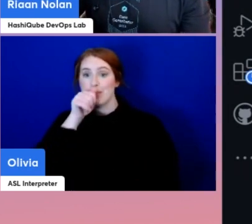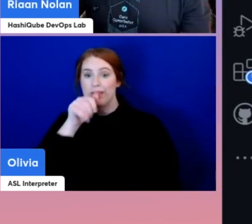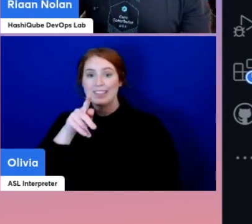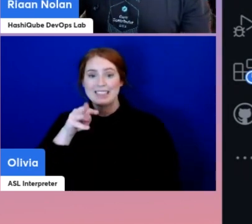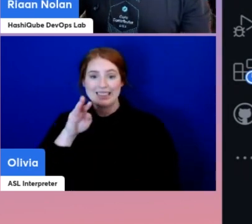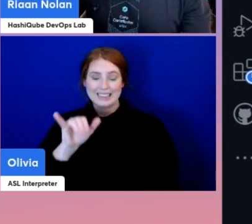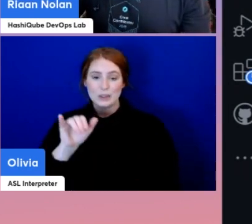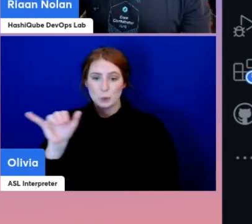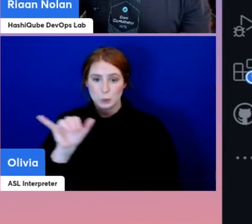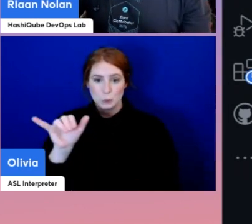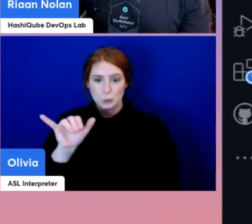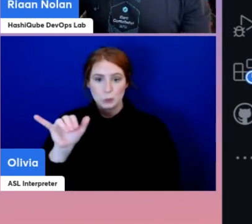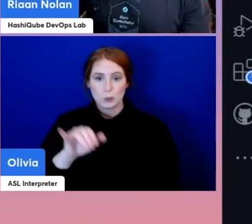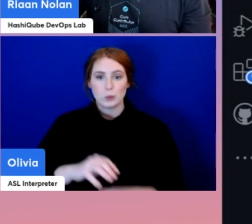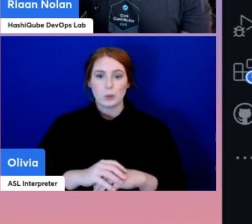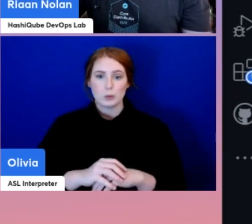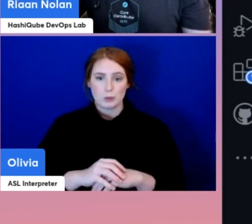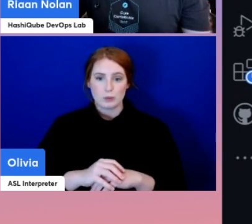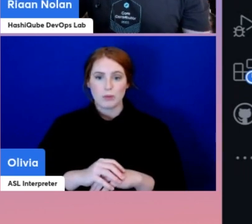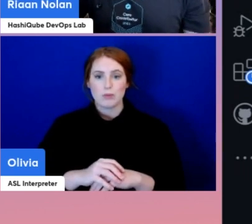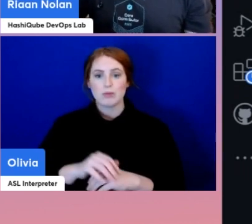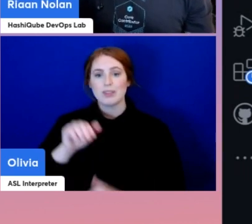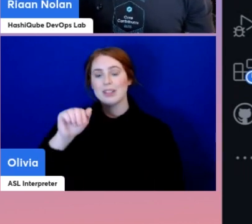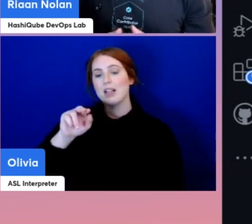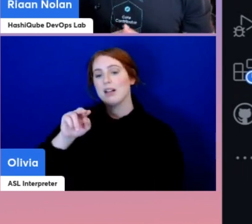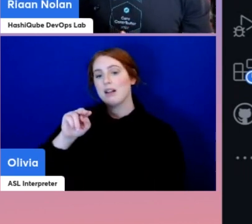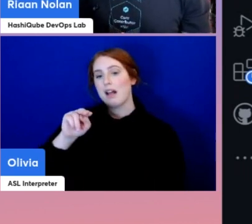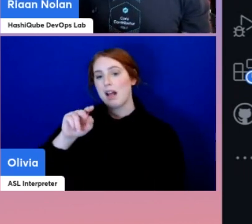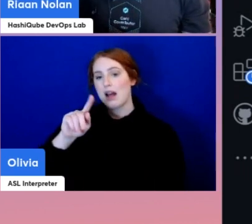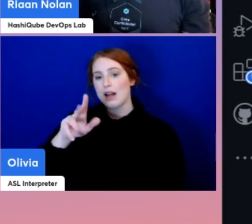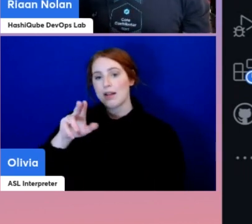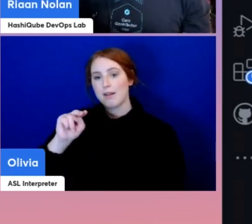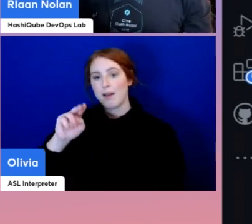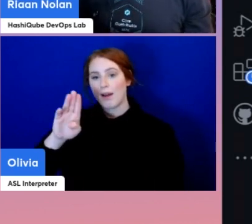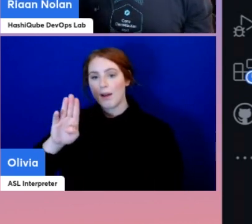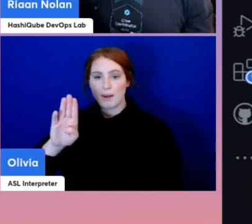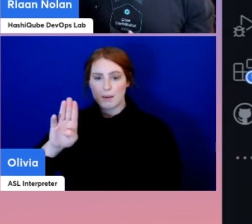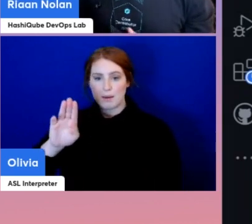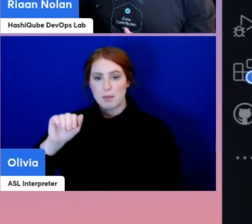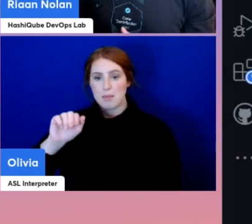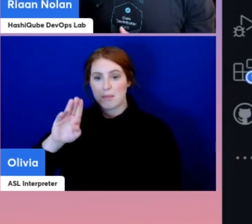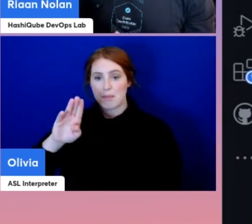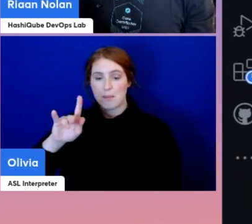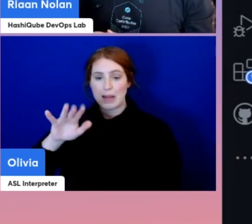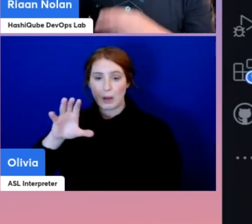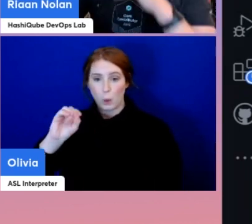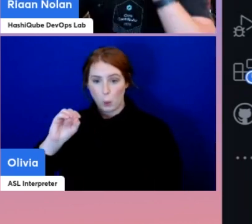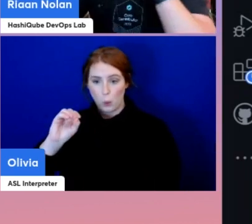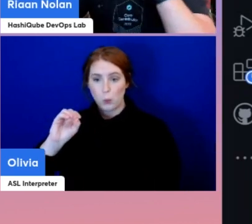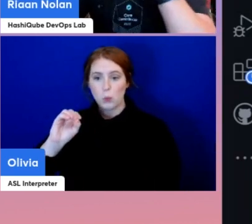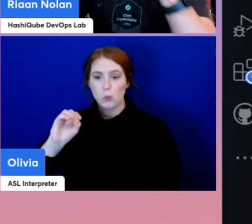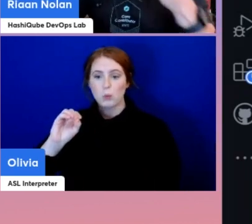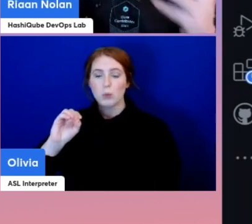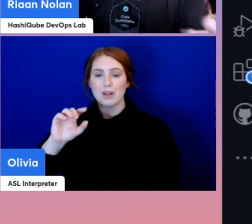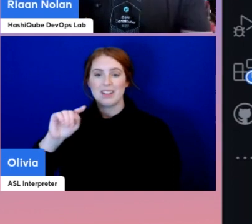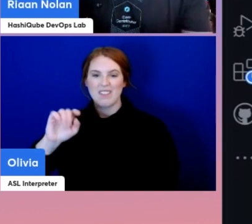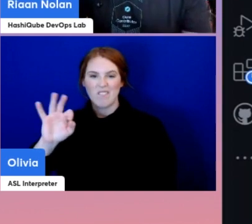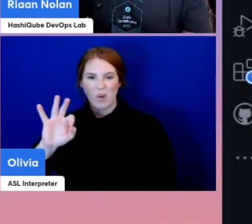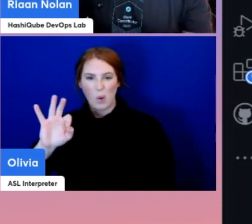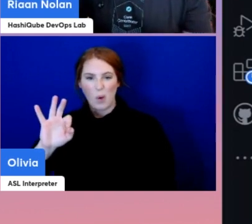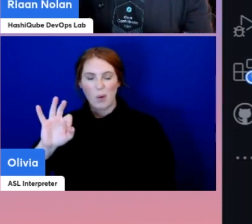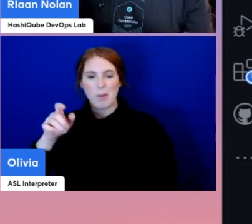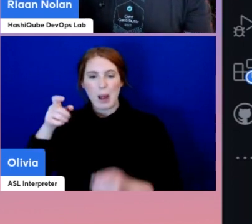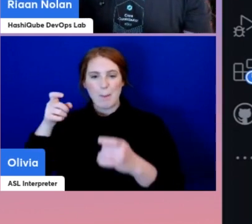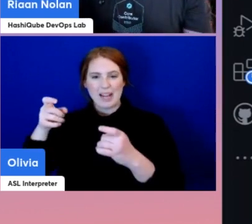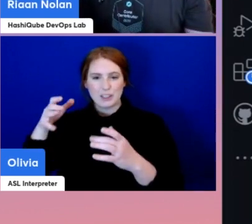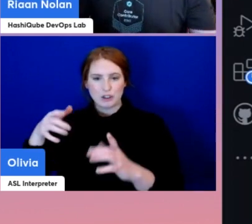then Anton Babenko, one of my fellow Terraform ambassadors, has written some pre-commit rules